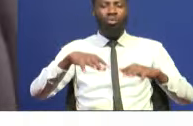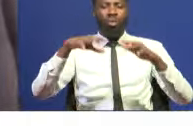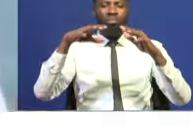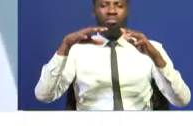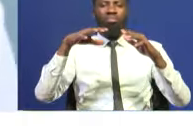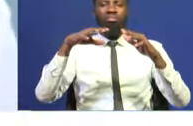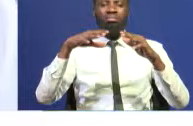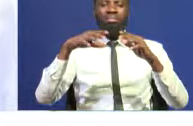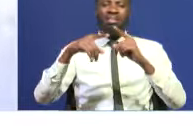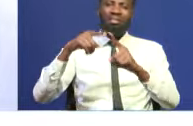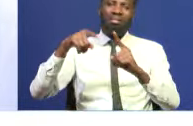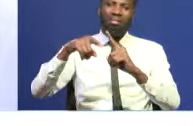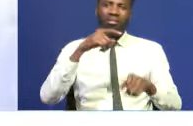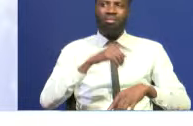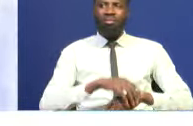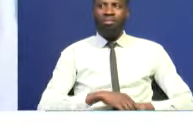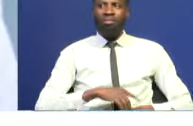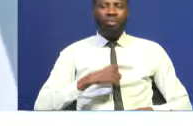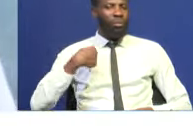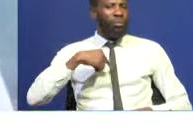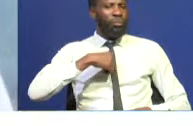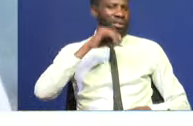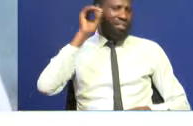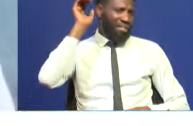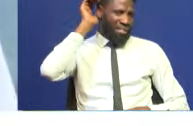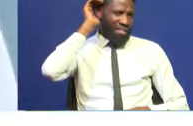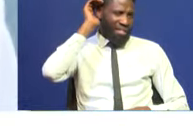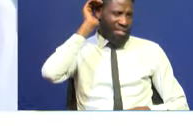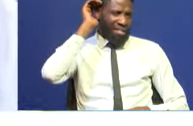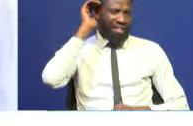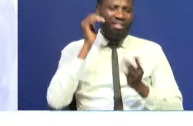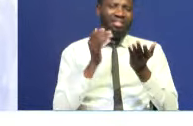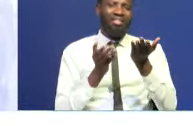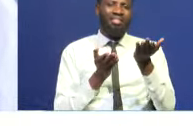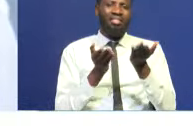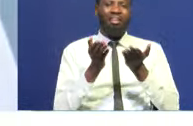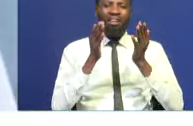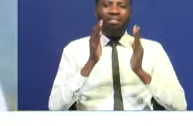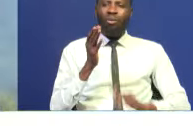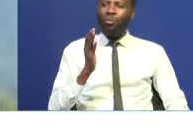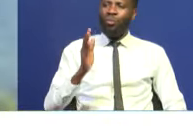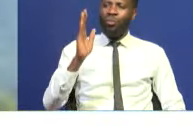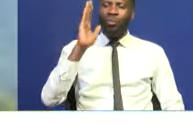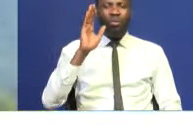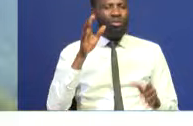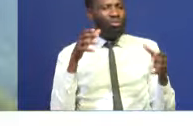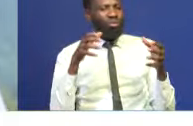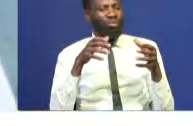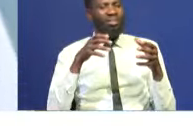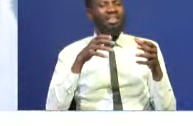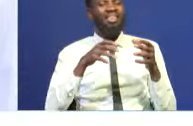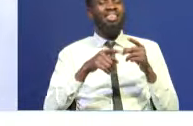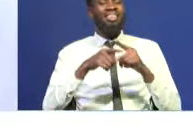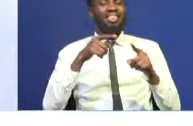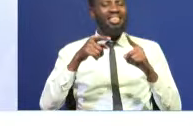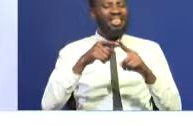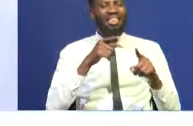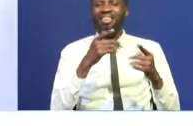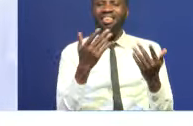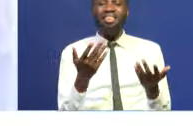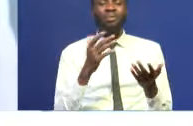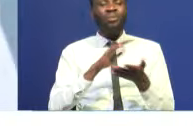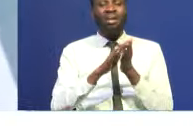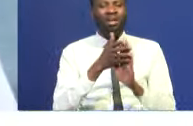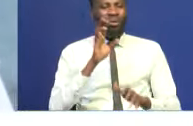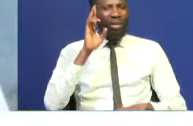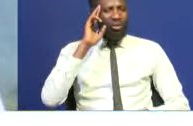kumwaga damu. Tumesikia watu wa Mungu wakiwawa bure na tena nchi yetu ya Kenya. Tunaomba tena viongozi wa nchi yetu ya